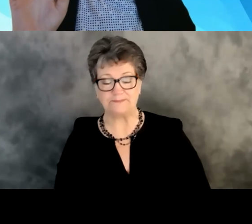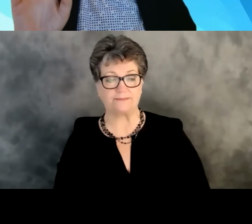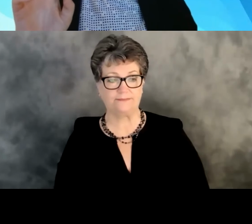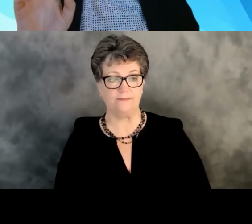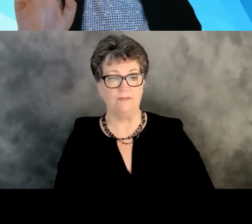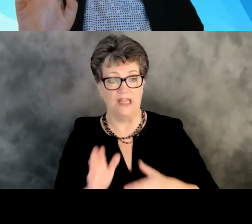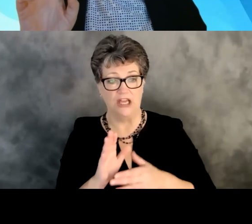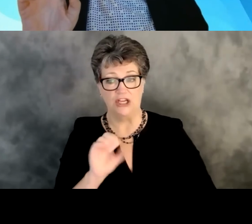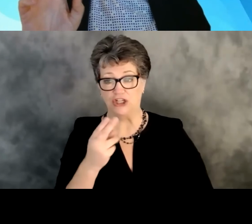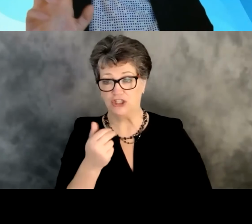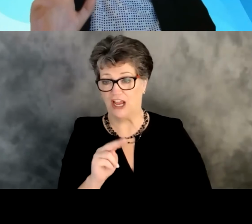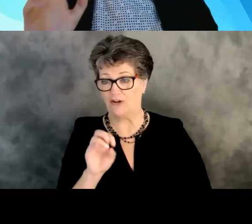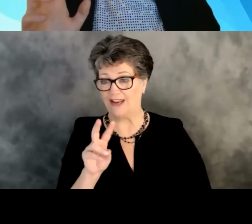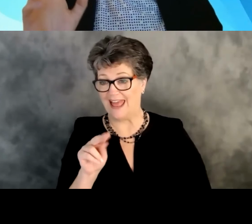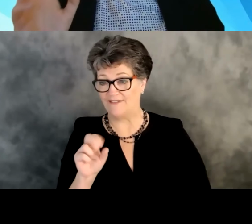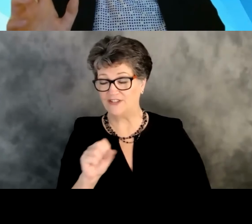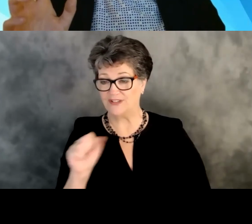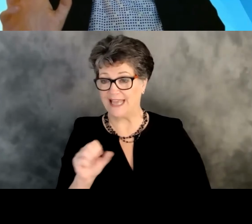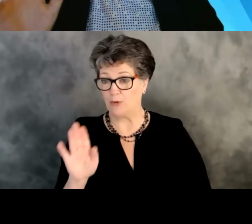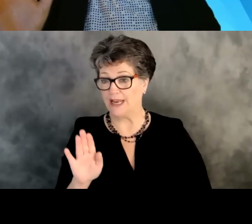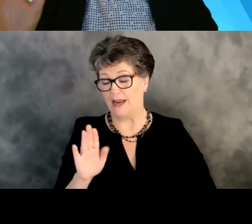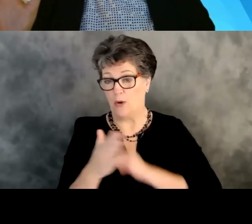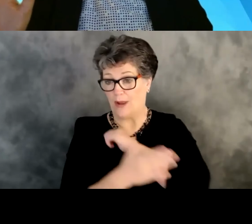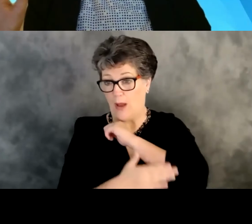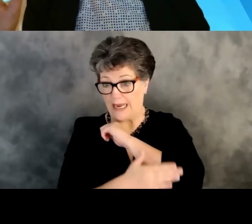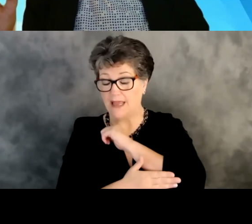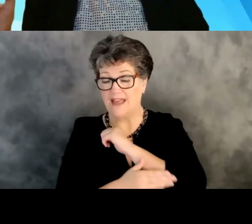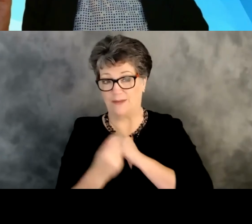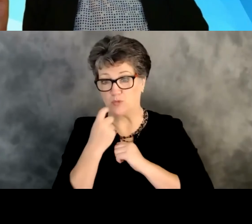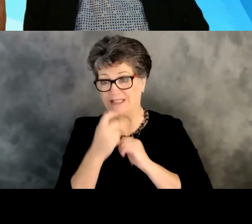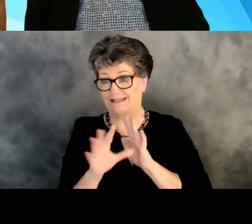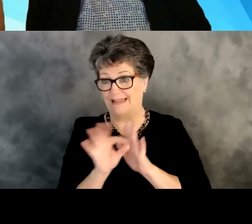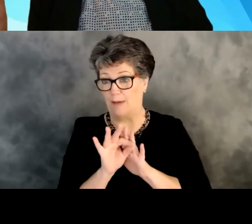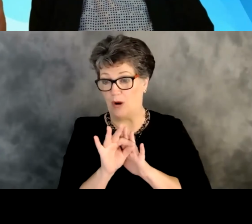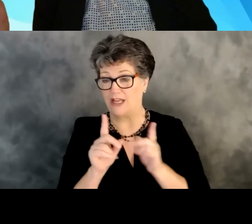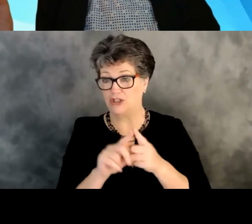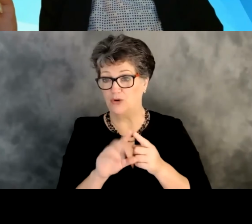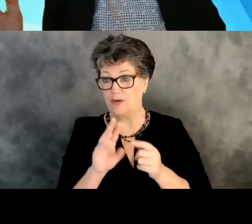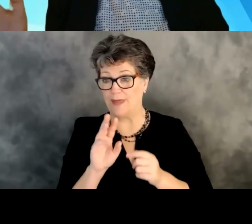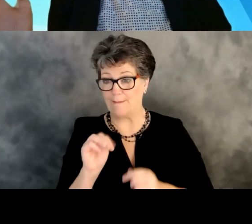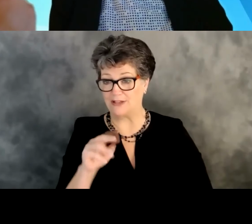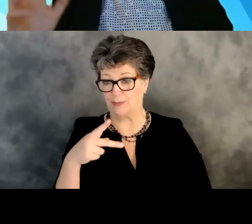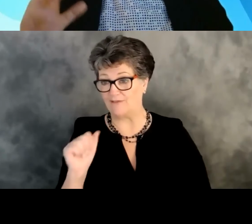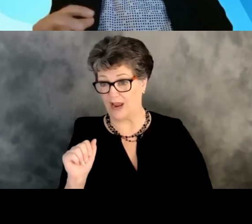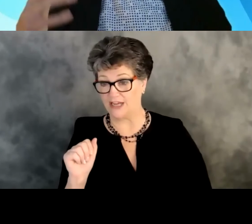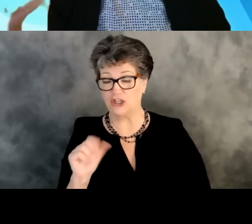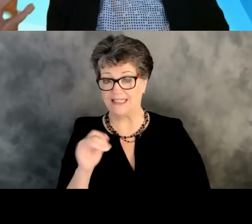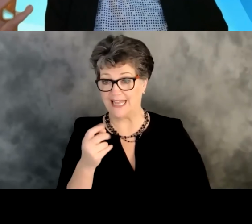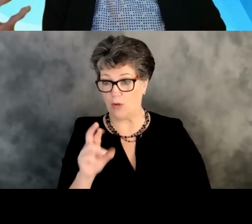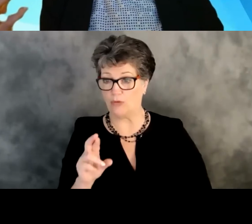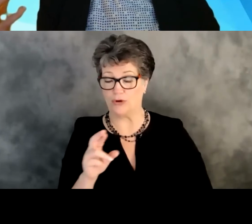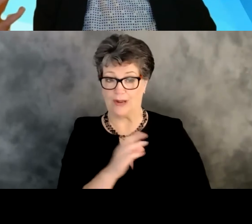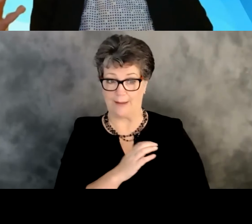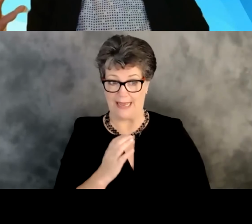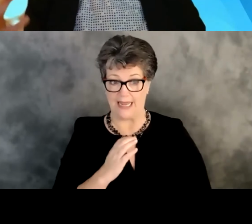Sharon Nevins from San Bernardino County, who's recently been appointed to the Master Plan for Aging Stakeholder Committee and is on the